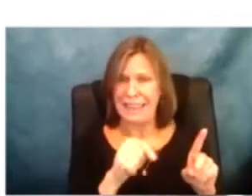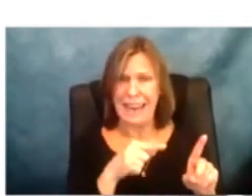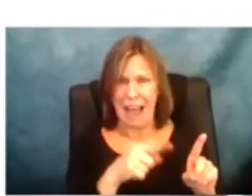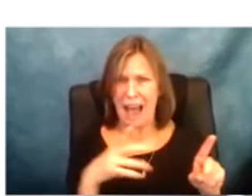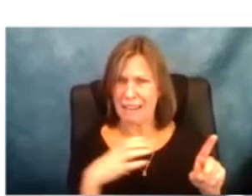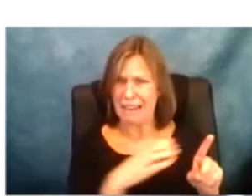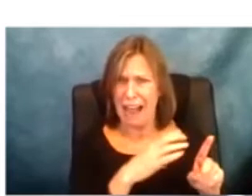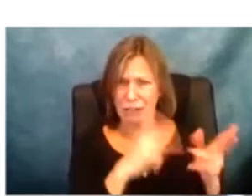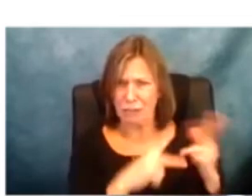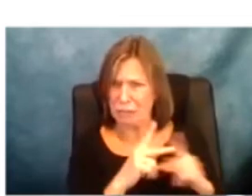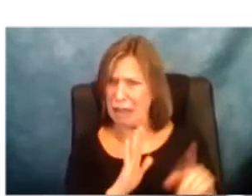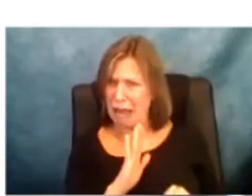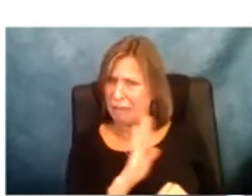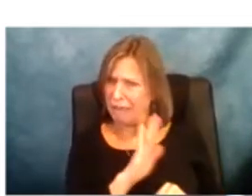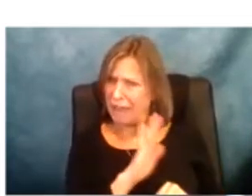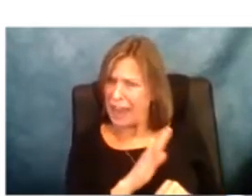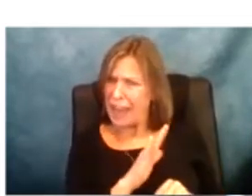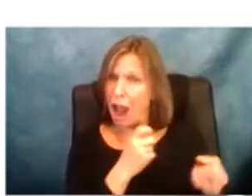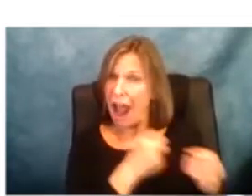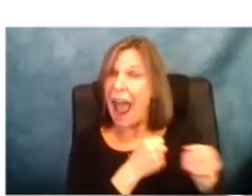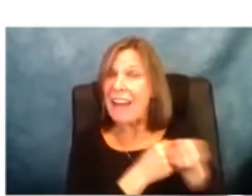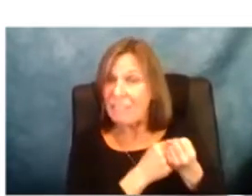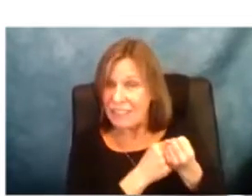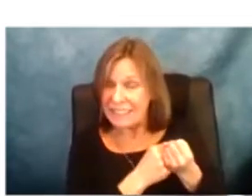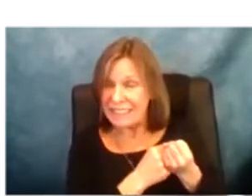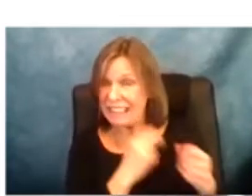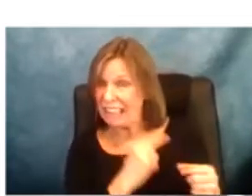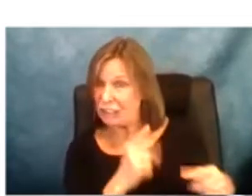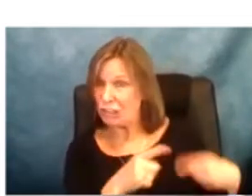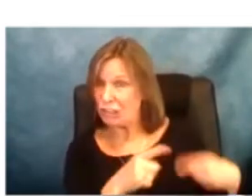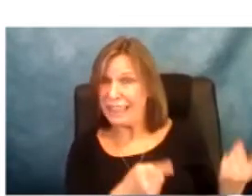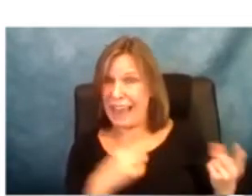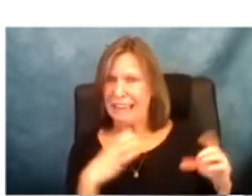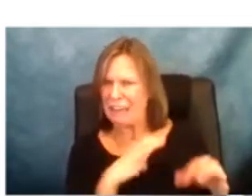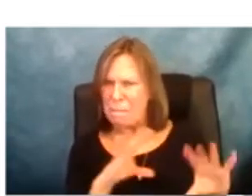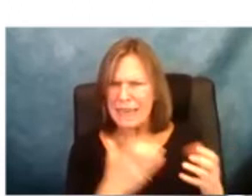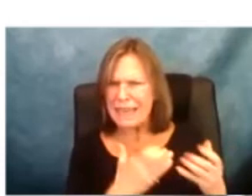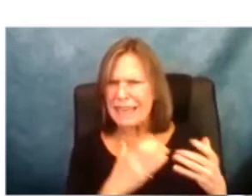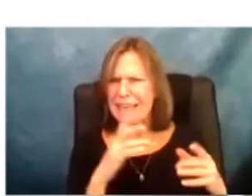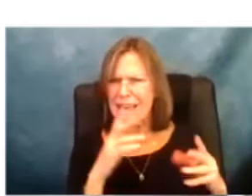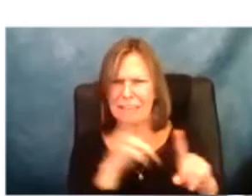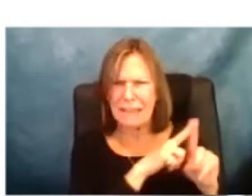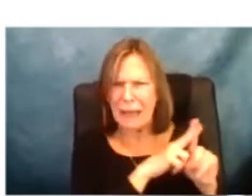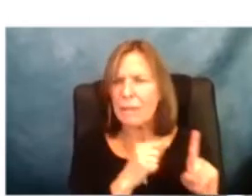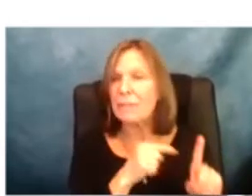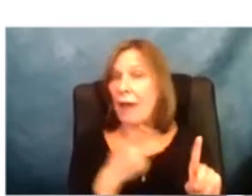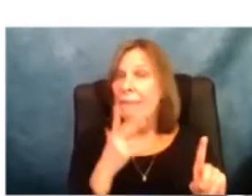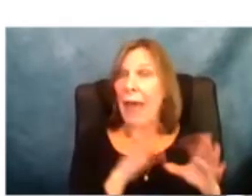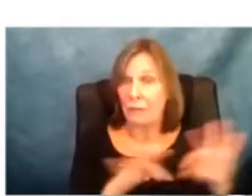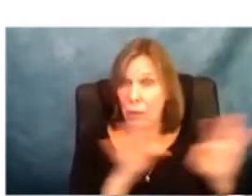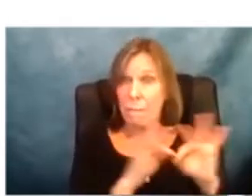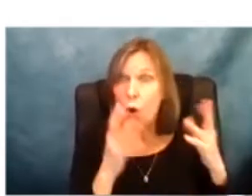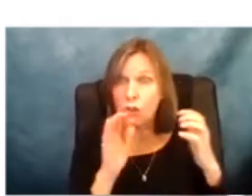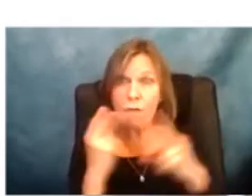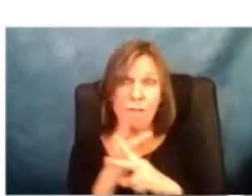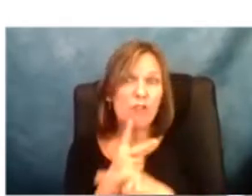data on their advocacy history and committee assignments. Not sure if you deal with this, but important. Also how to break down budgets. Yeah,